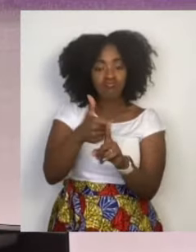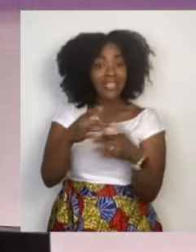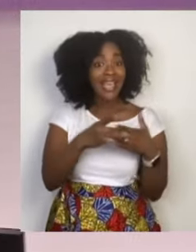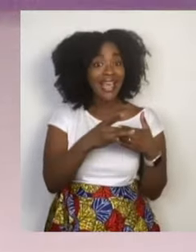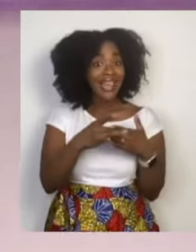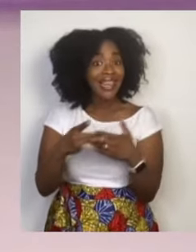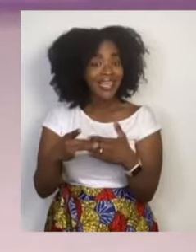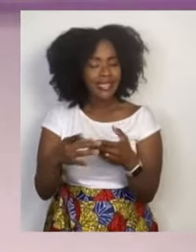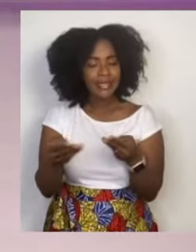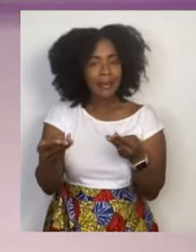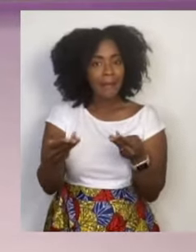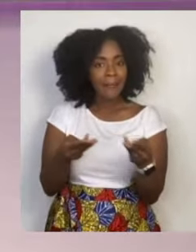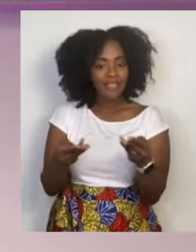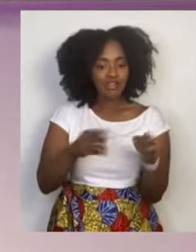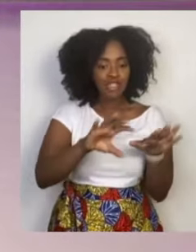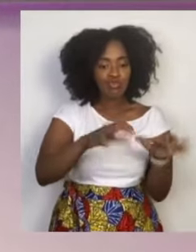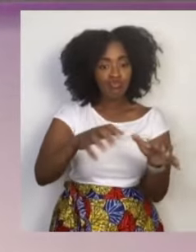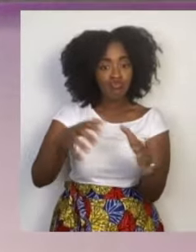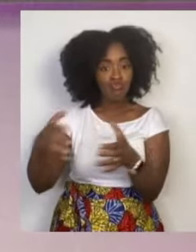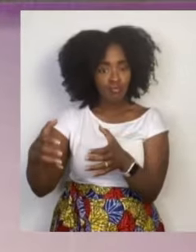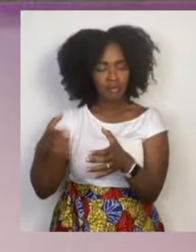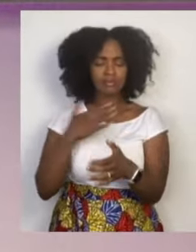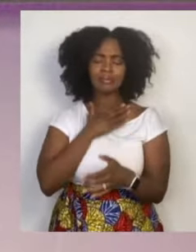to come.